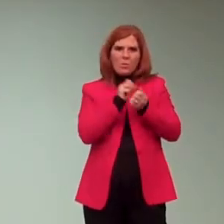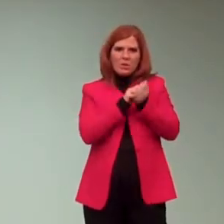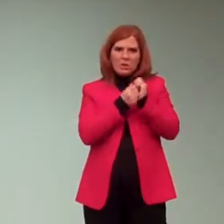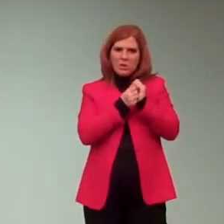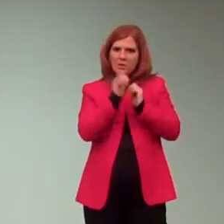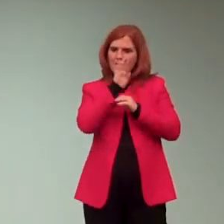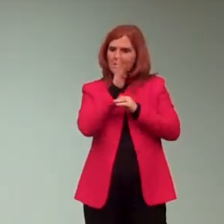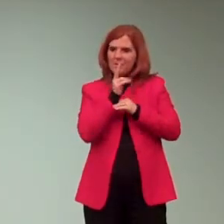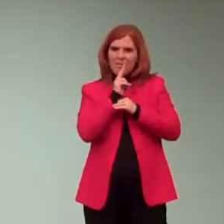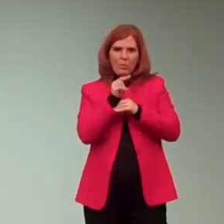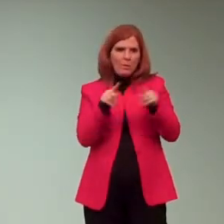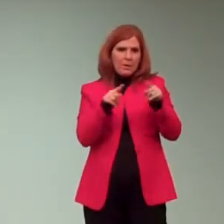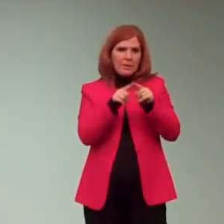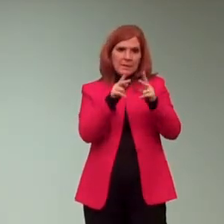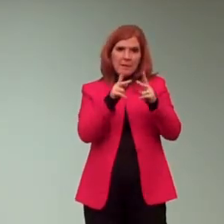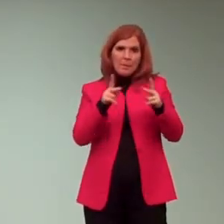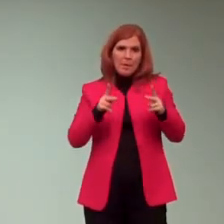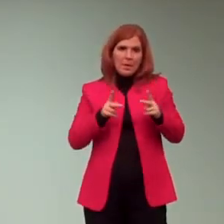same place.